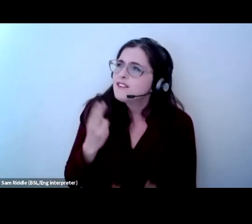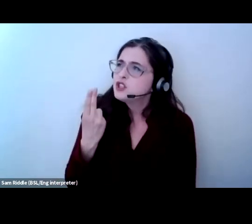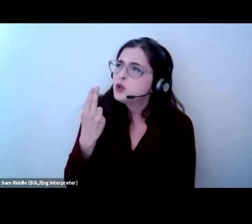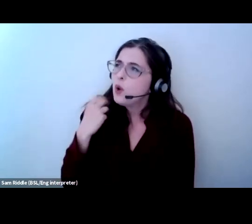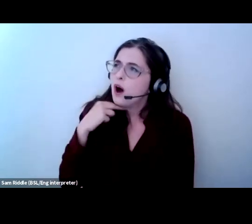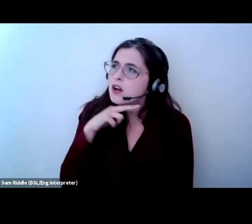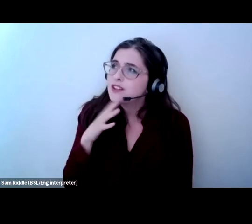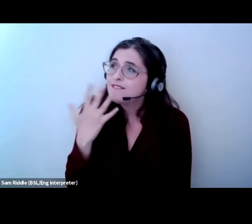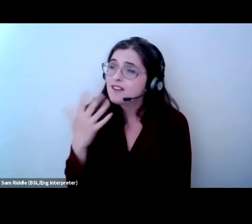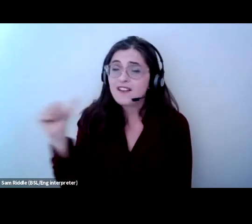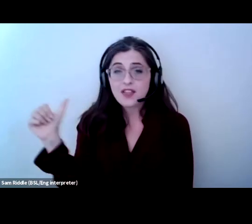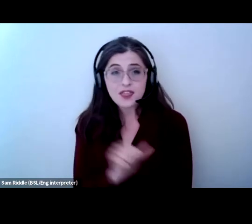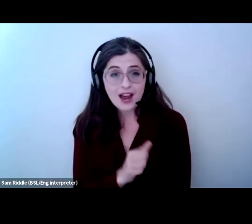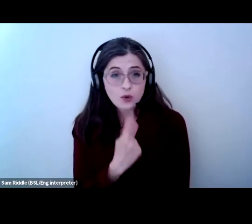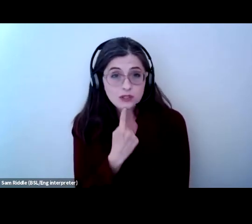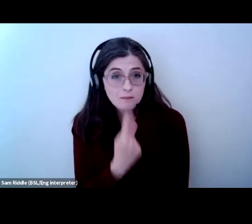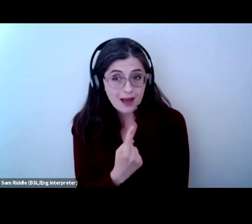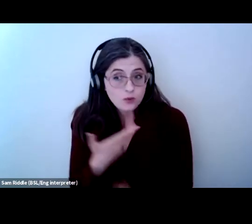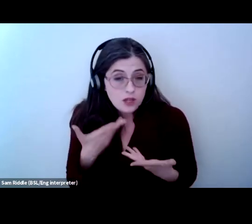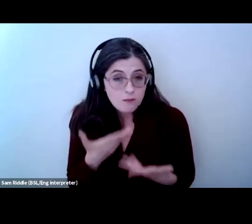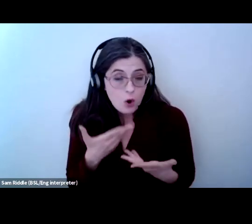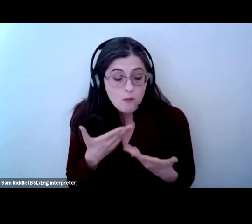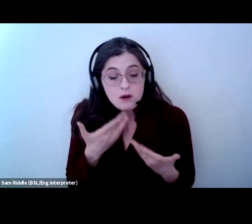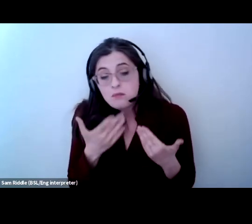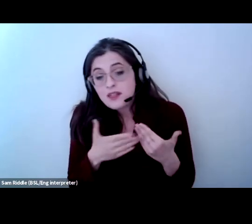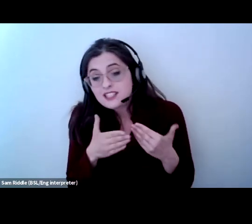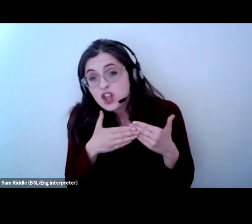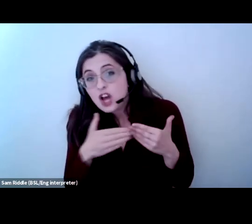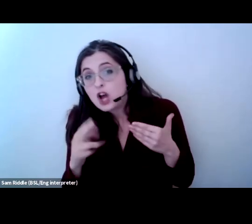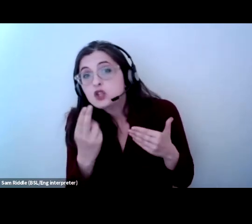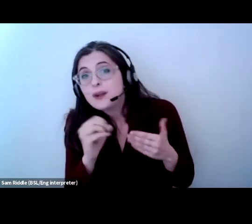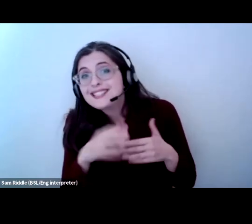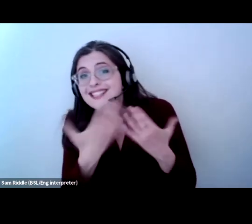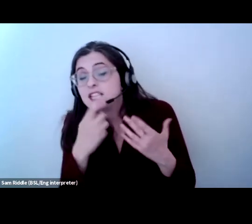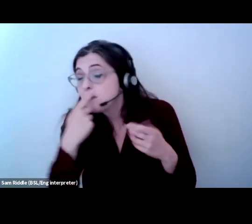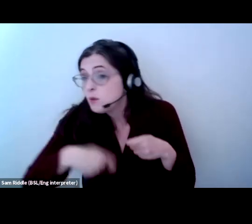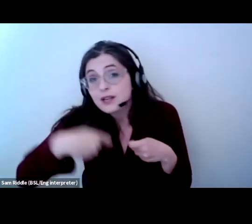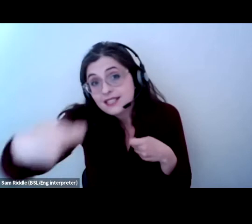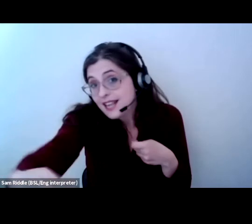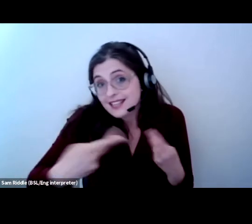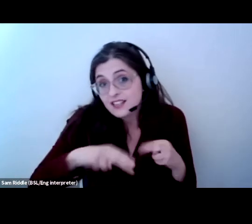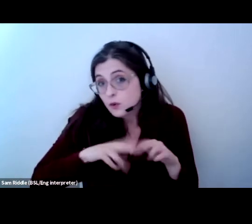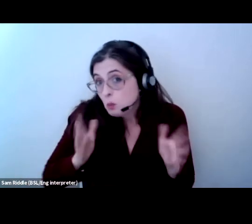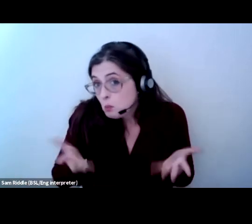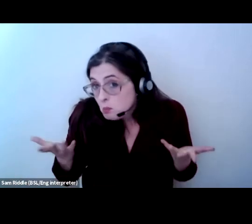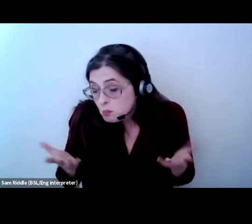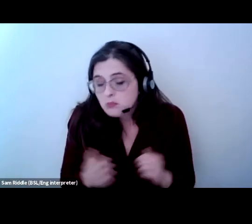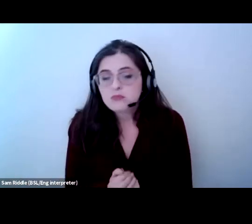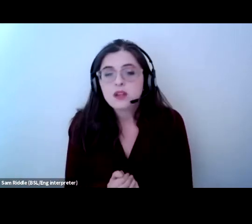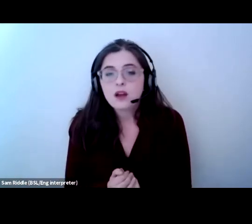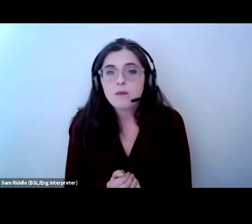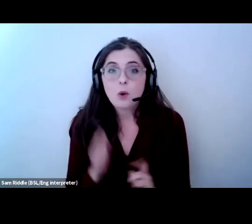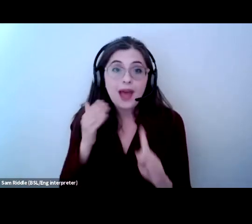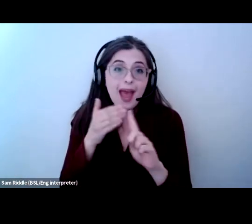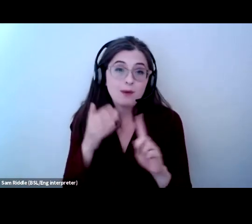£205,000 that we're at the moment. It runs for about another 20 days. We may extend if necessary. We're aiming